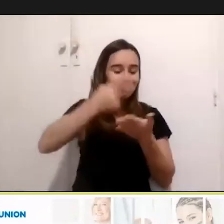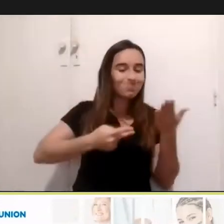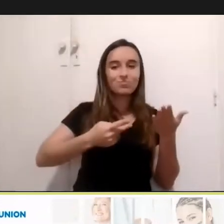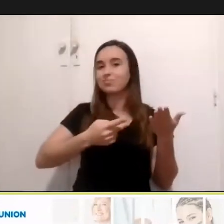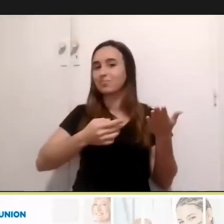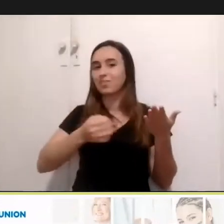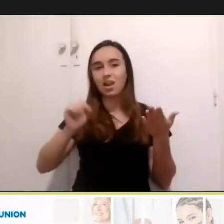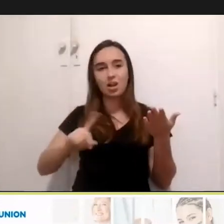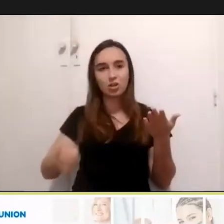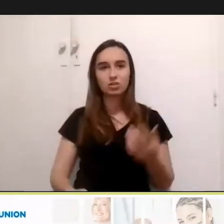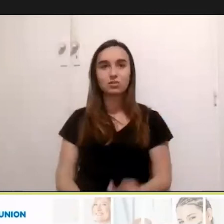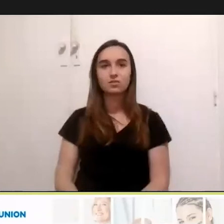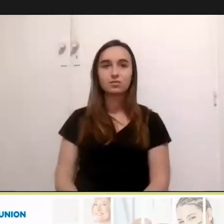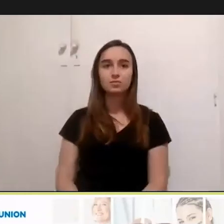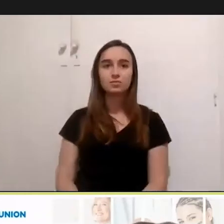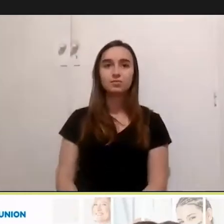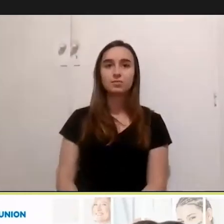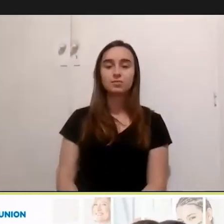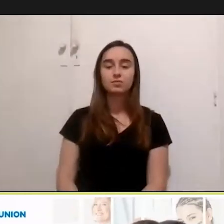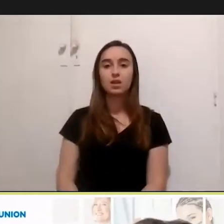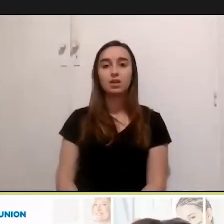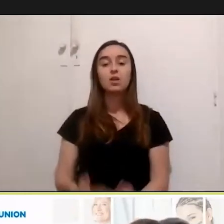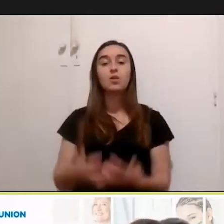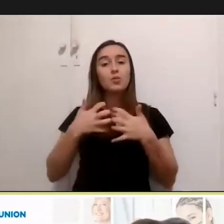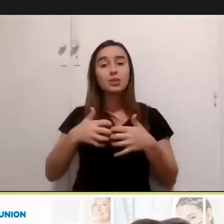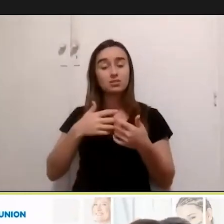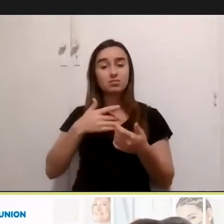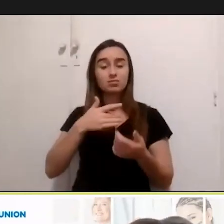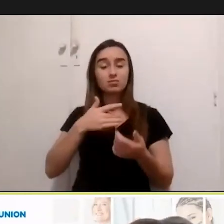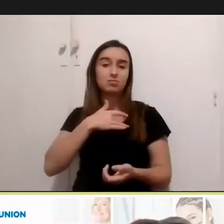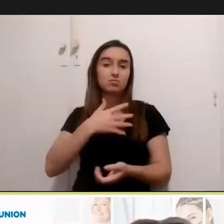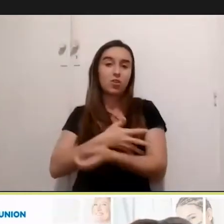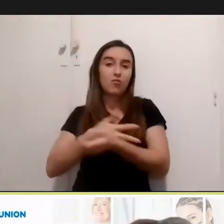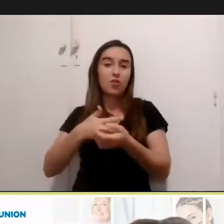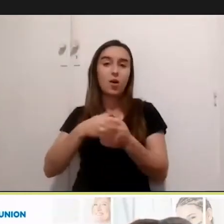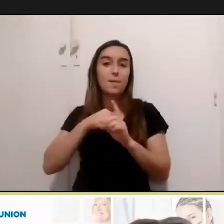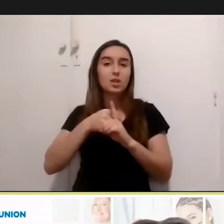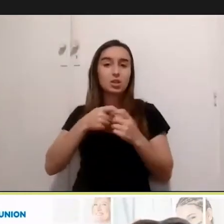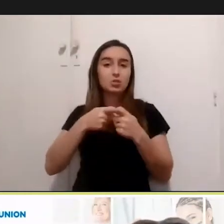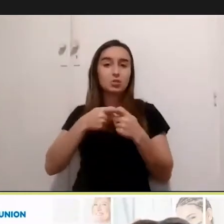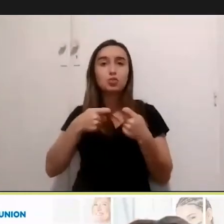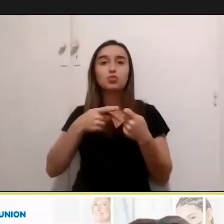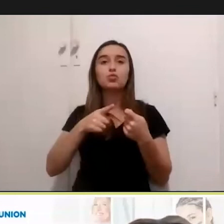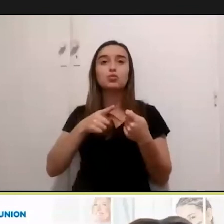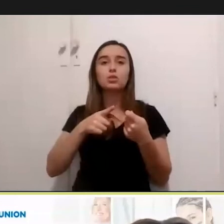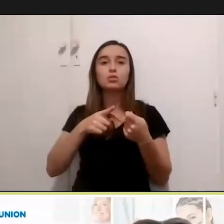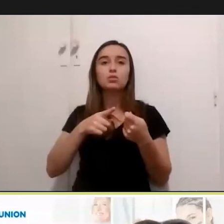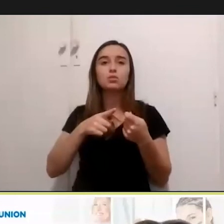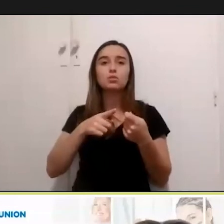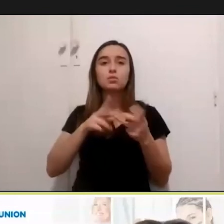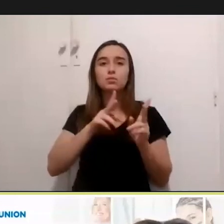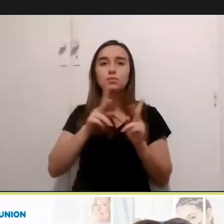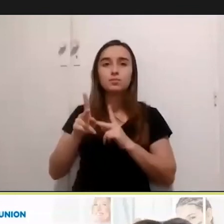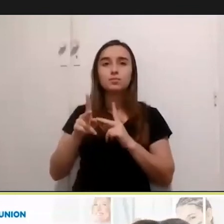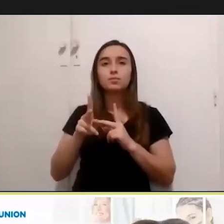Regarding blood pressure monitors, devices with voice control could be tested by blind users,